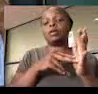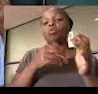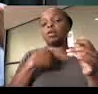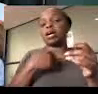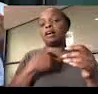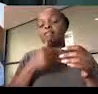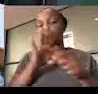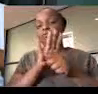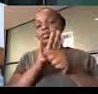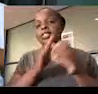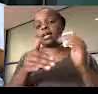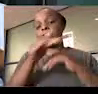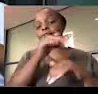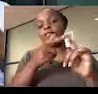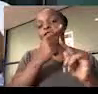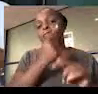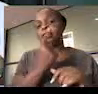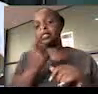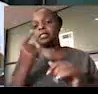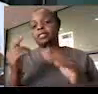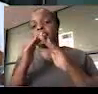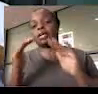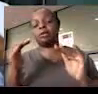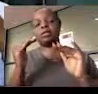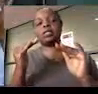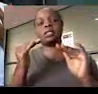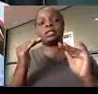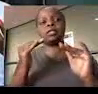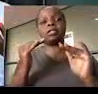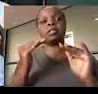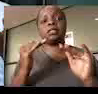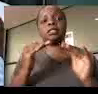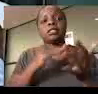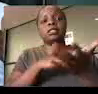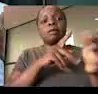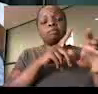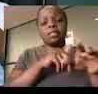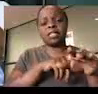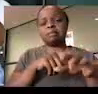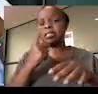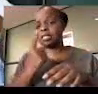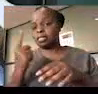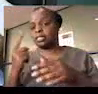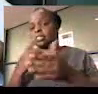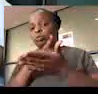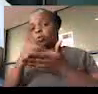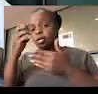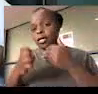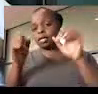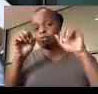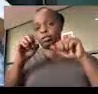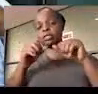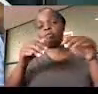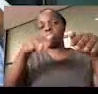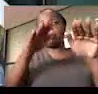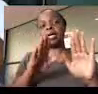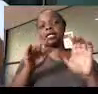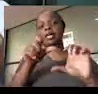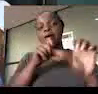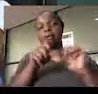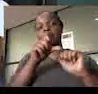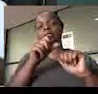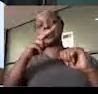we have the resources. The resources are available. Yes. Wow. Regina, Yes. from your words, Yes.